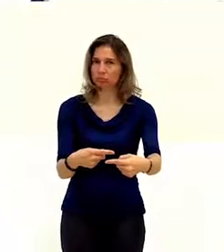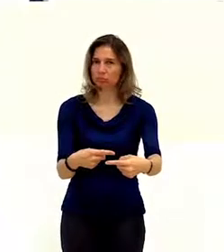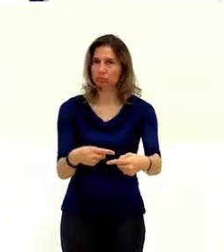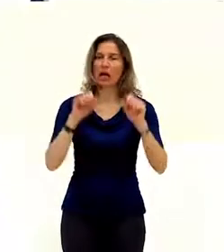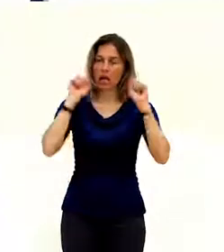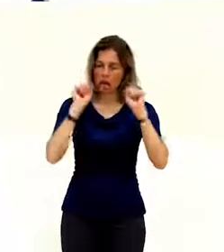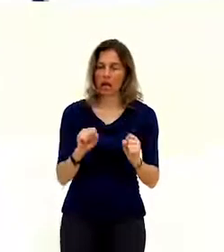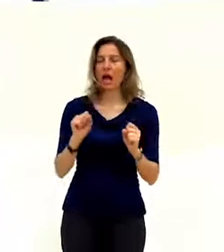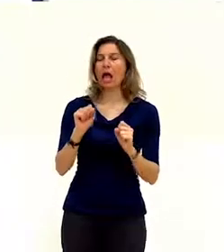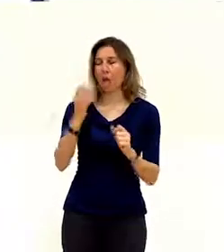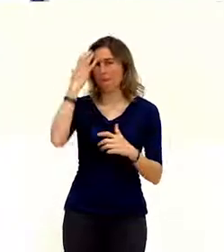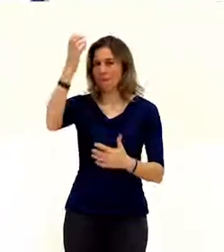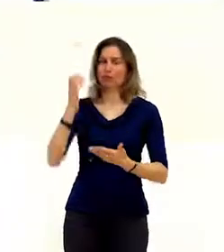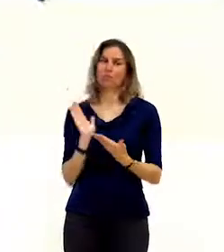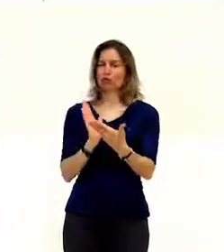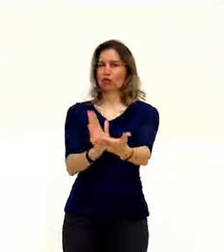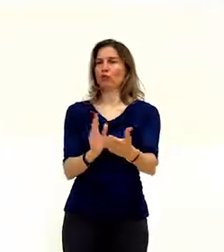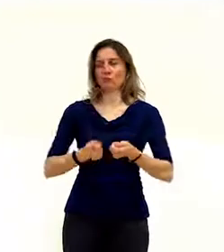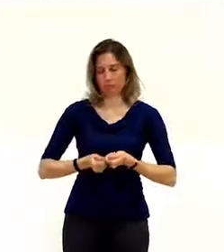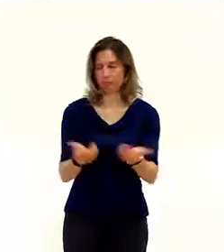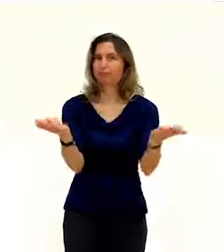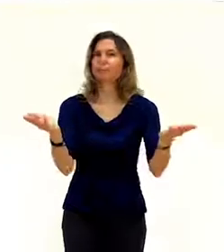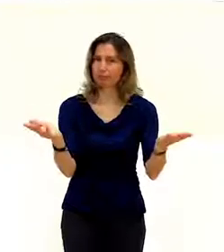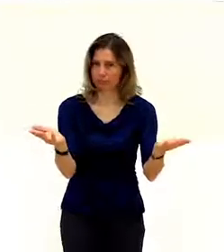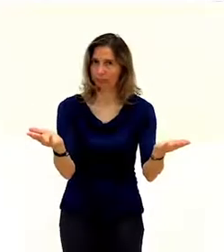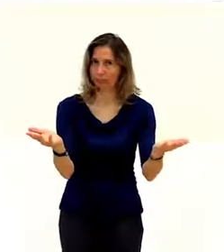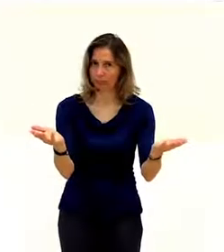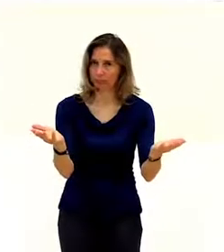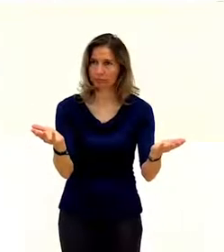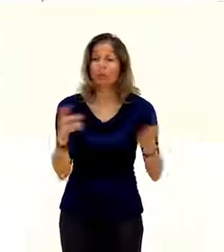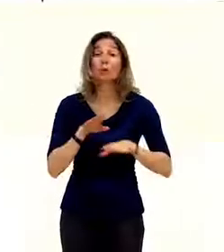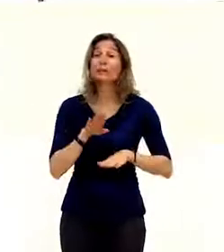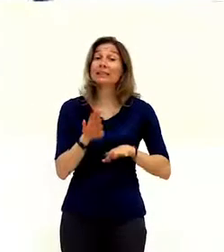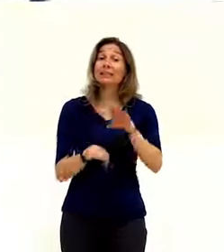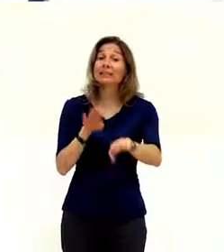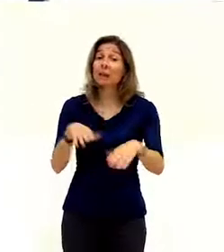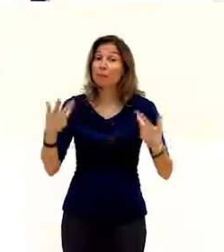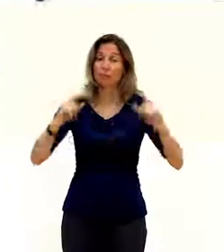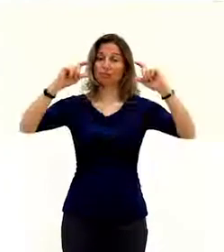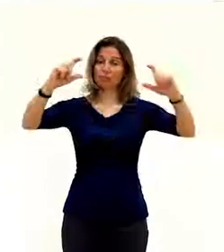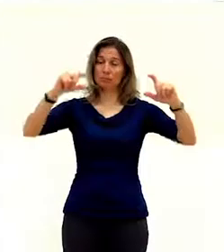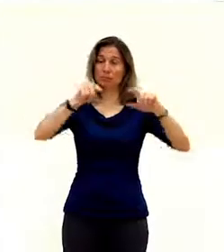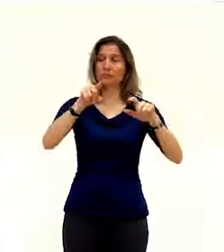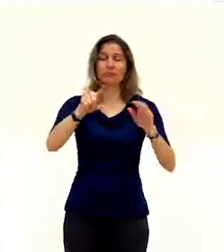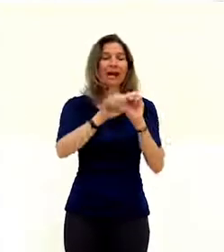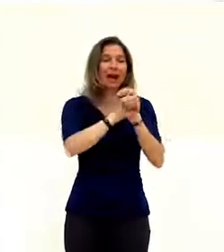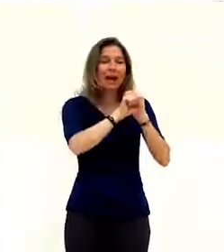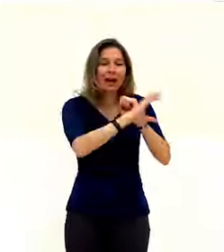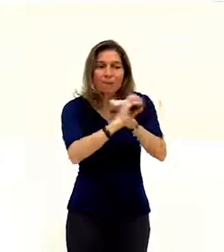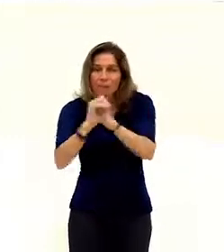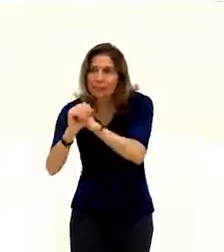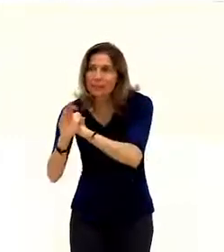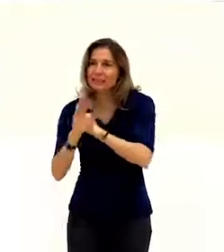deliver public services through a contract. These steps are advertisement and publicity.